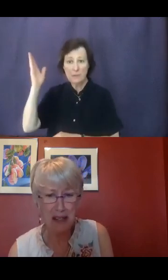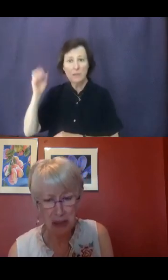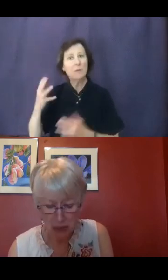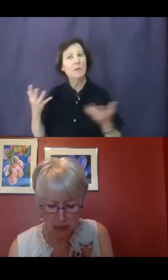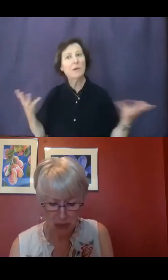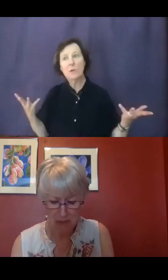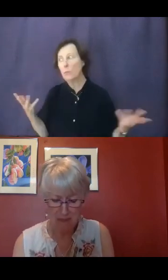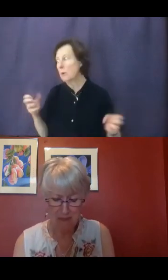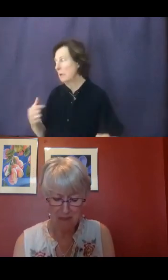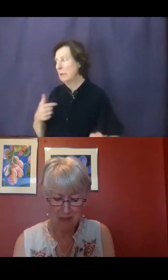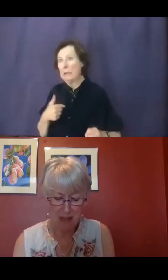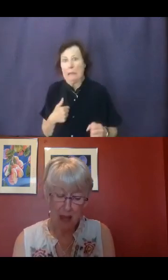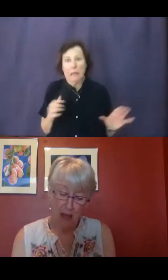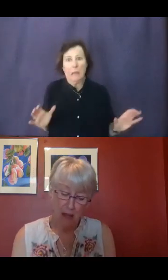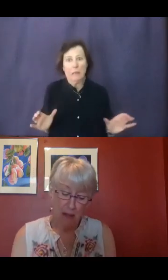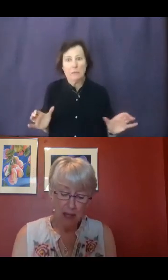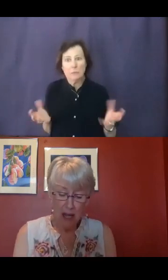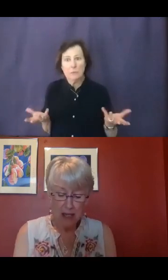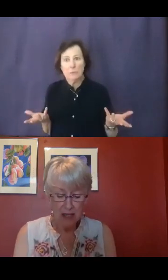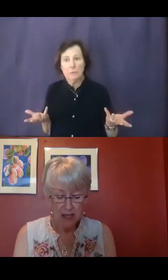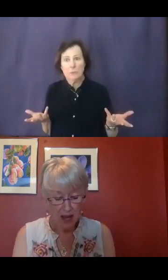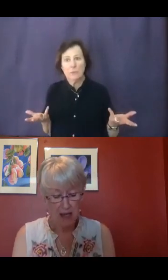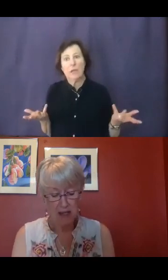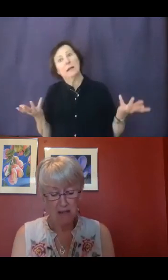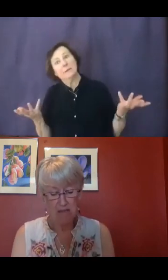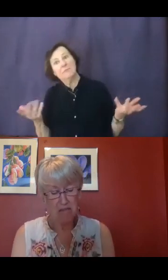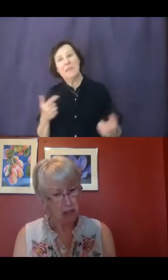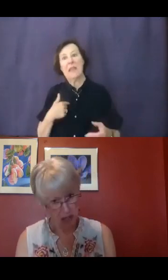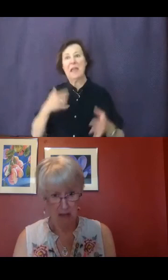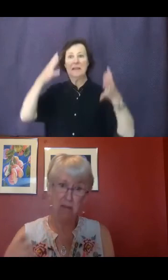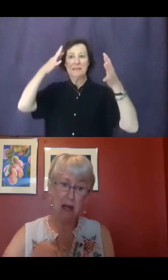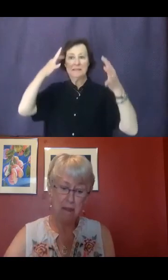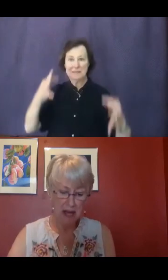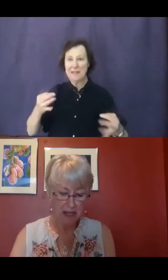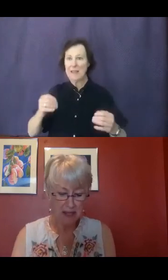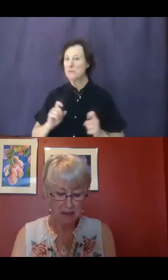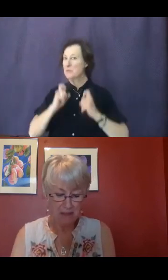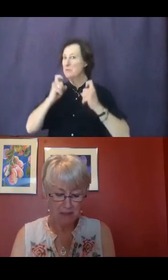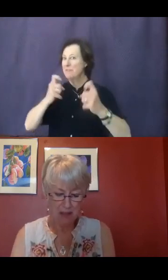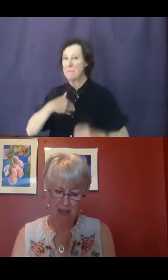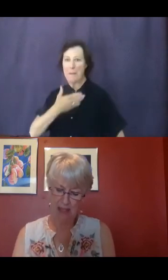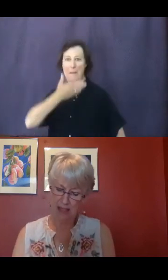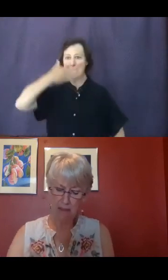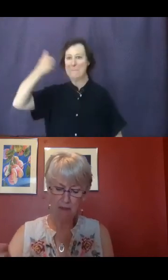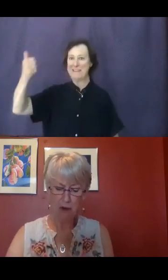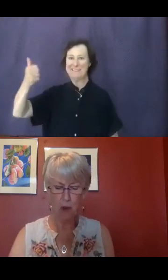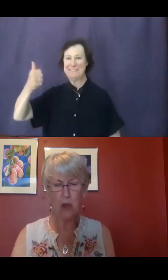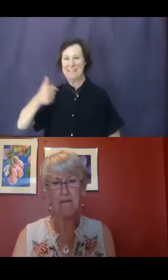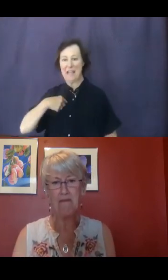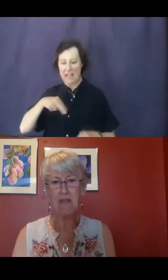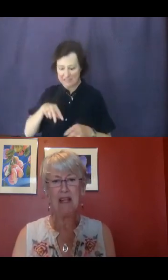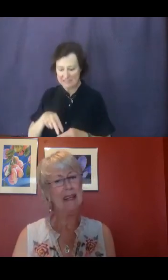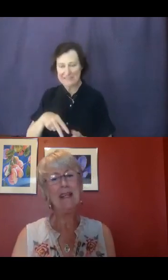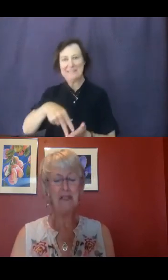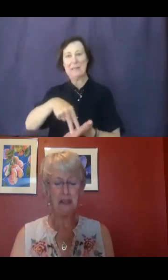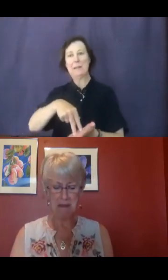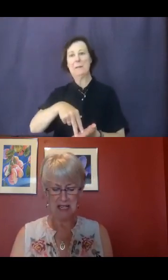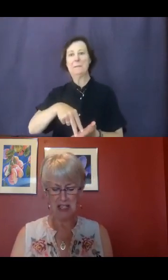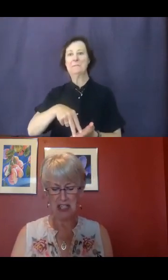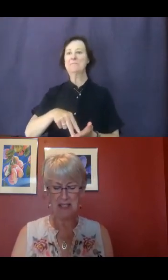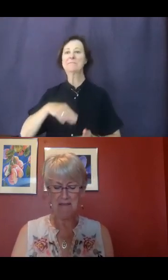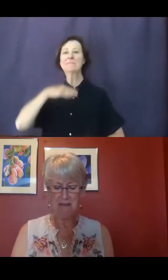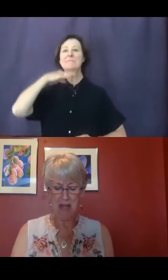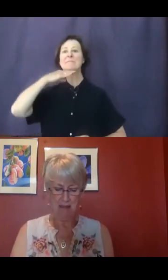I do? Well, I decided to give it my best. I stepped forward, lifted